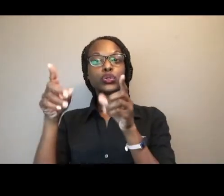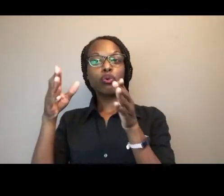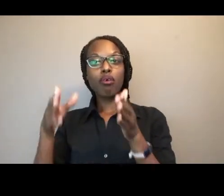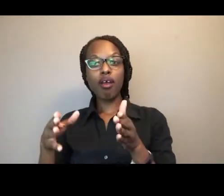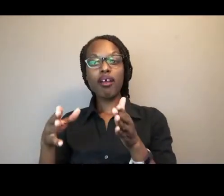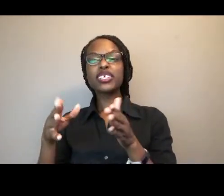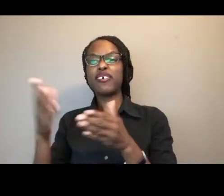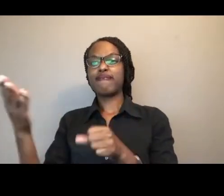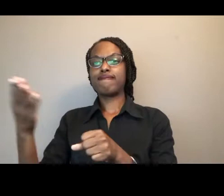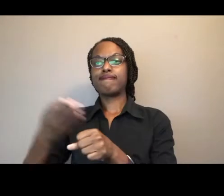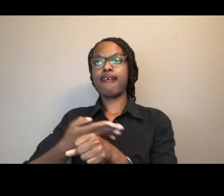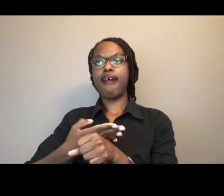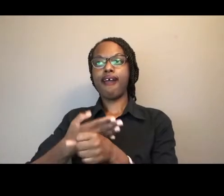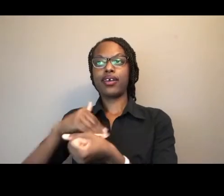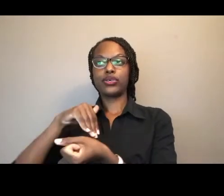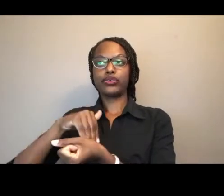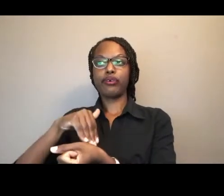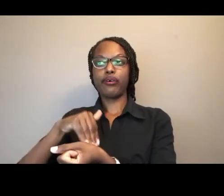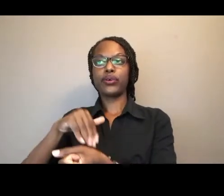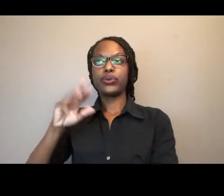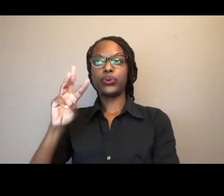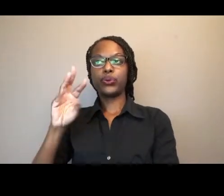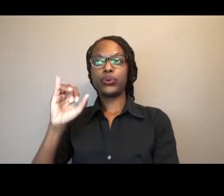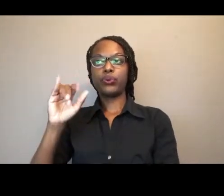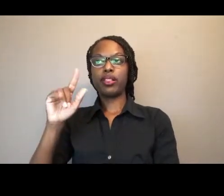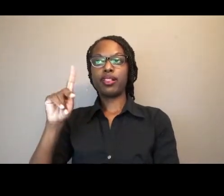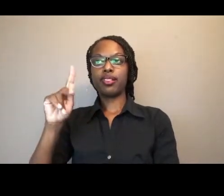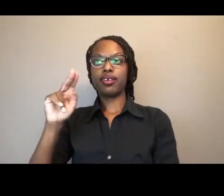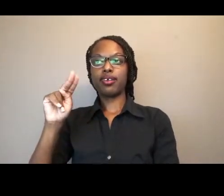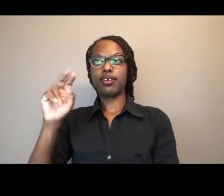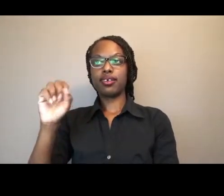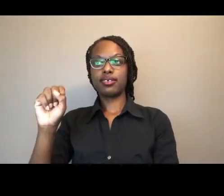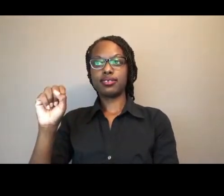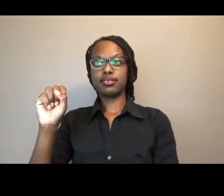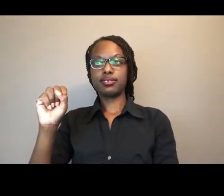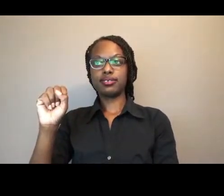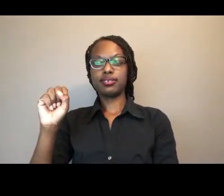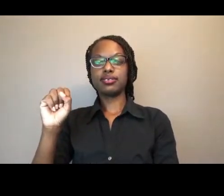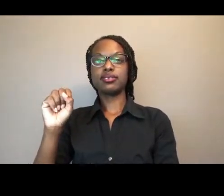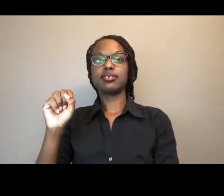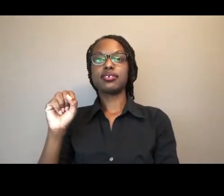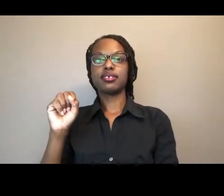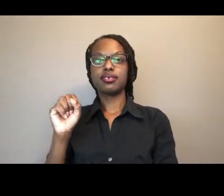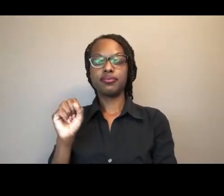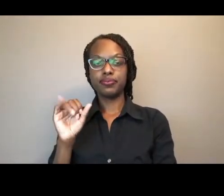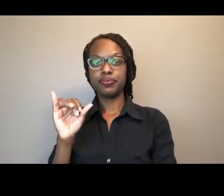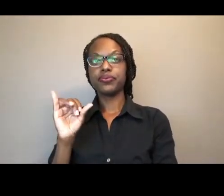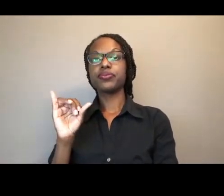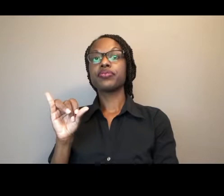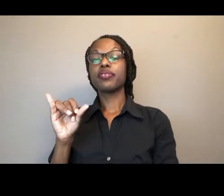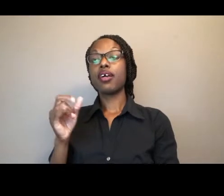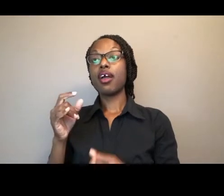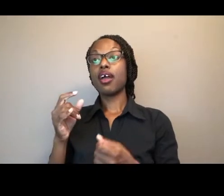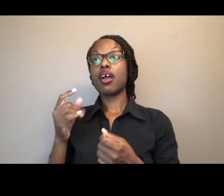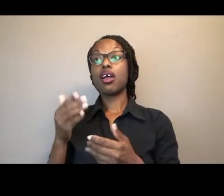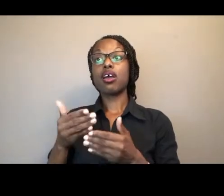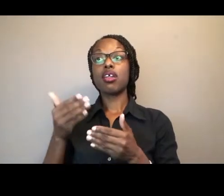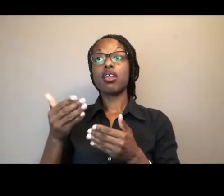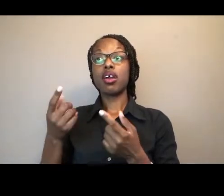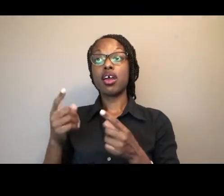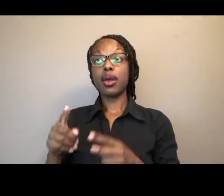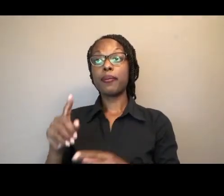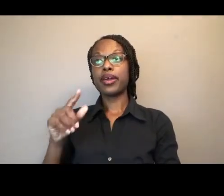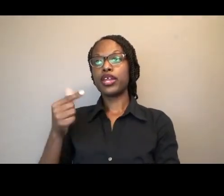social worker named Elizabeth Lee.